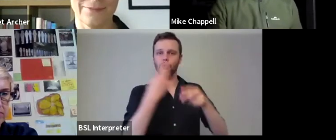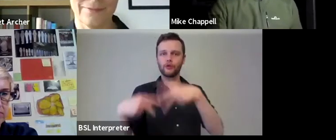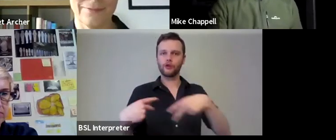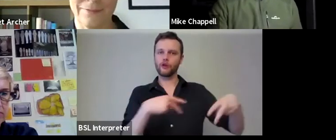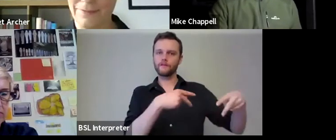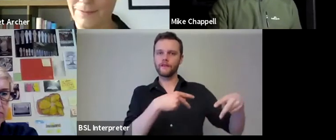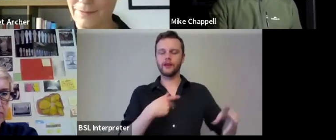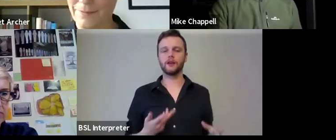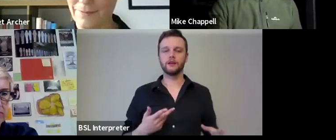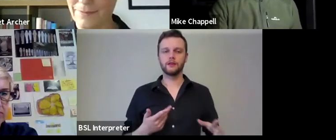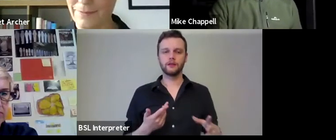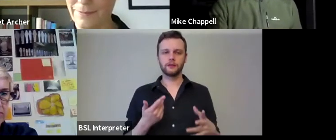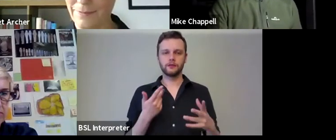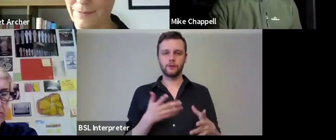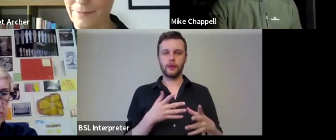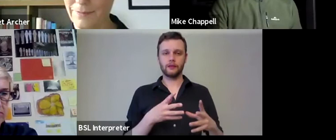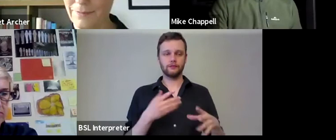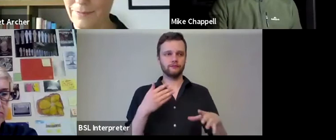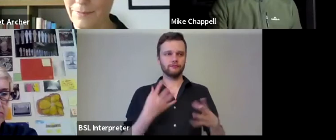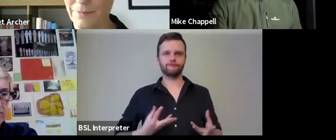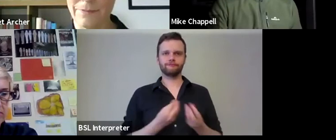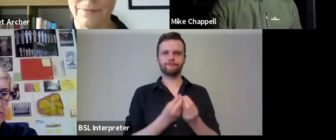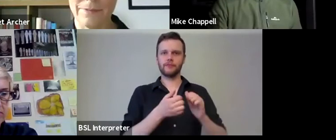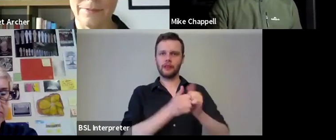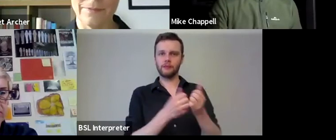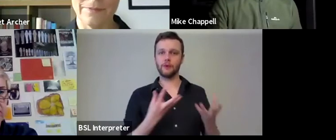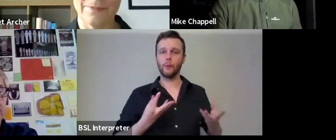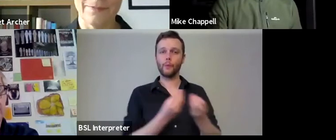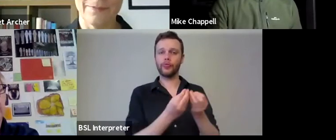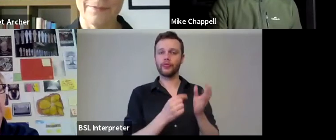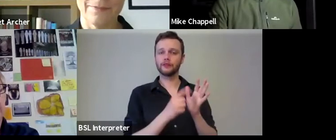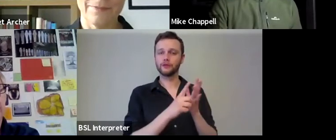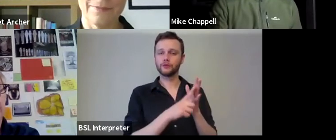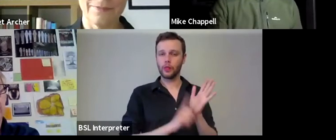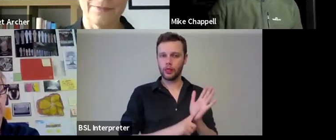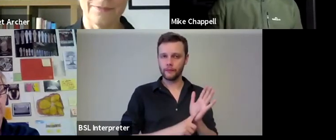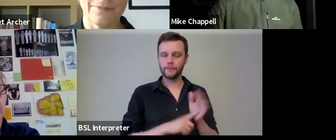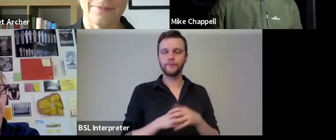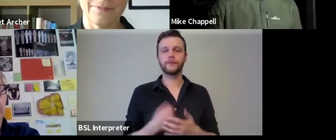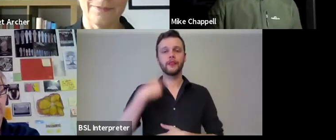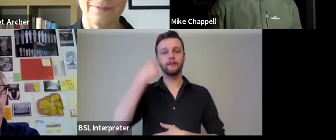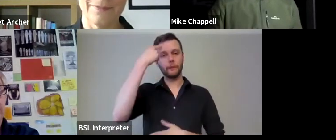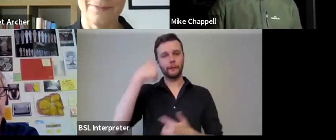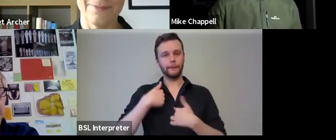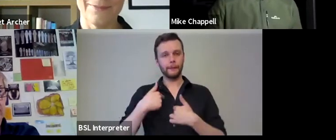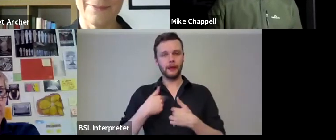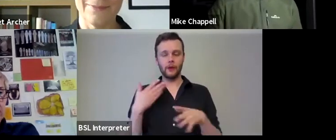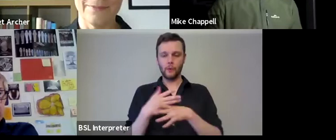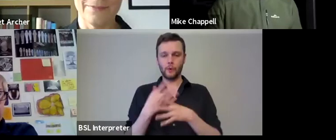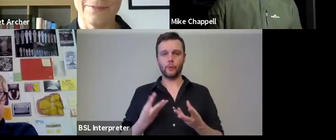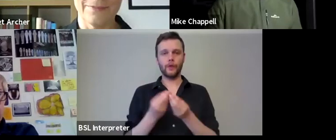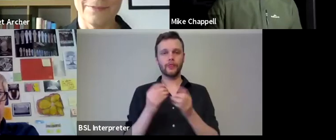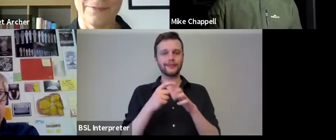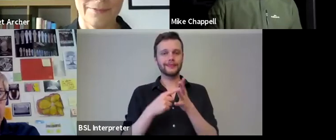created in collaboration with the tool. And then I guess for me, the way I worked with that data,